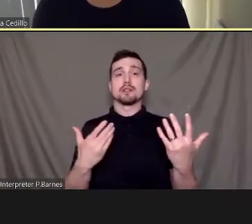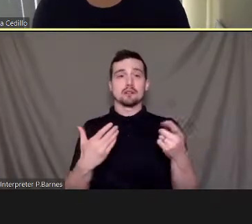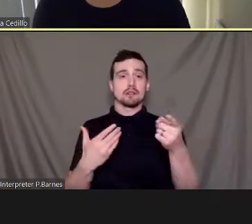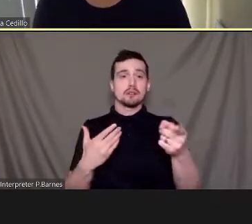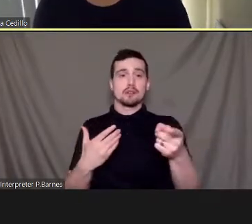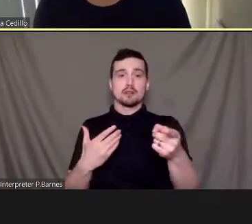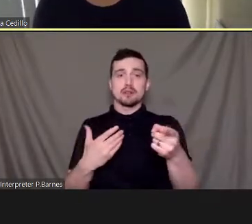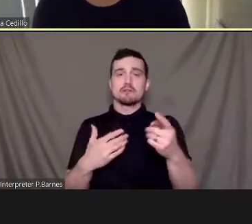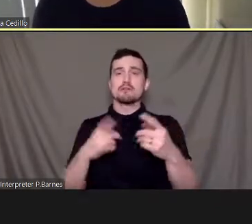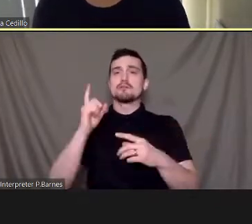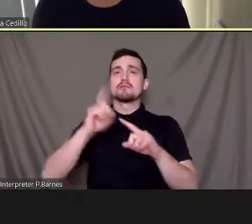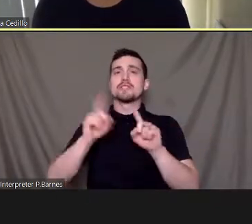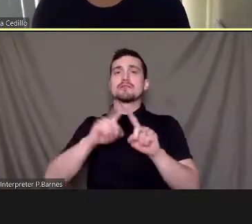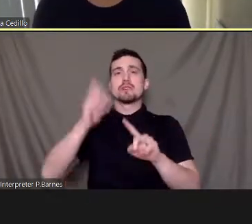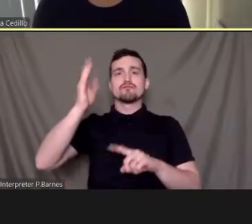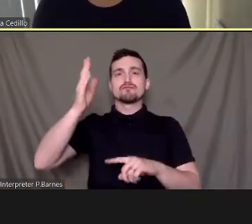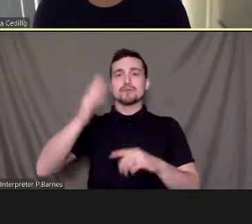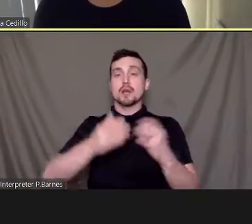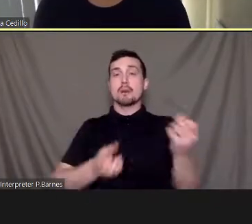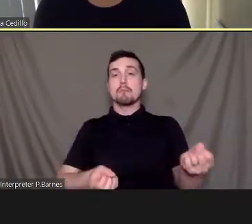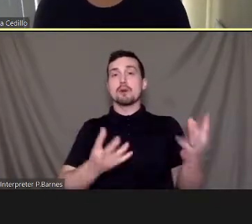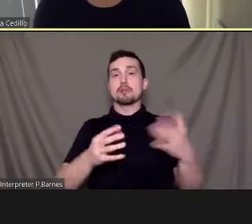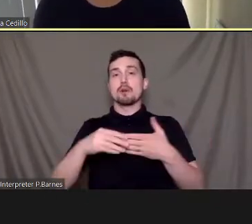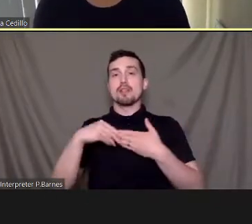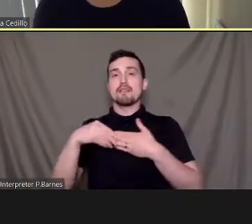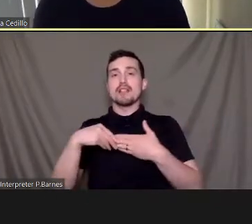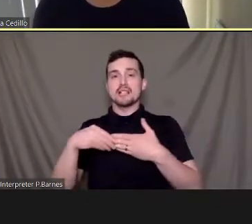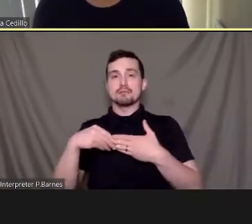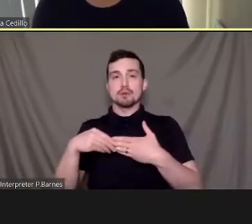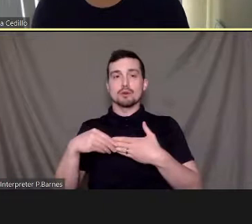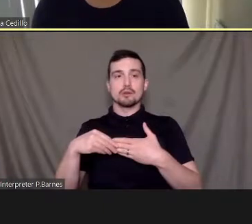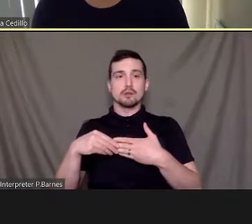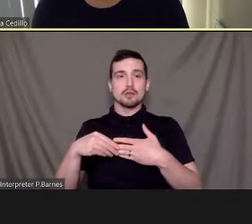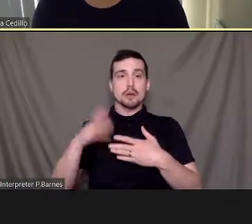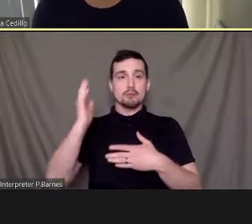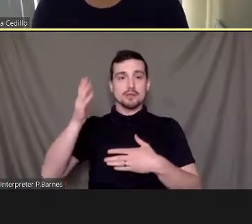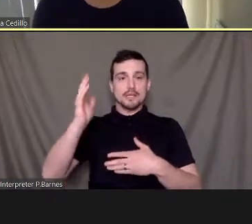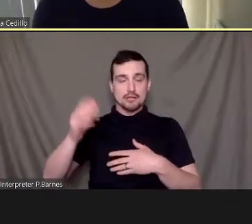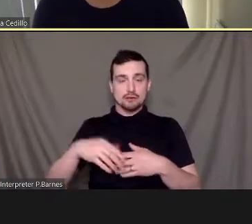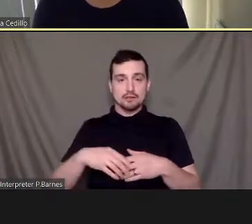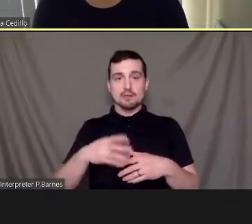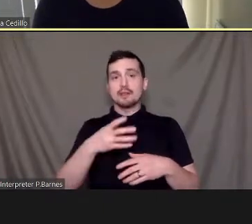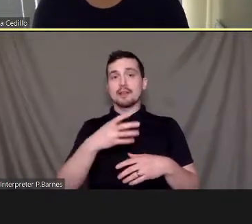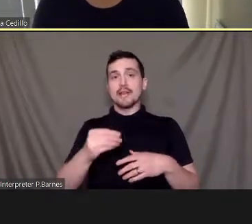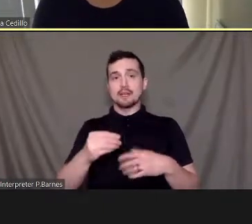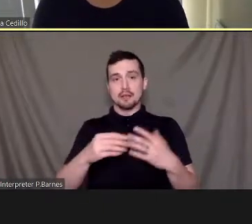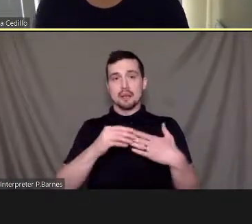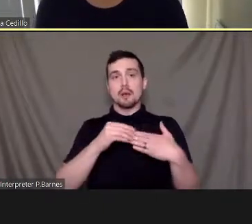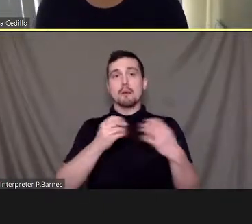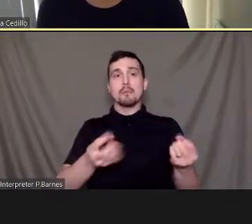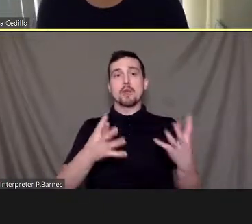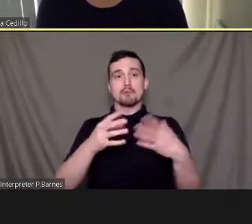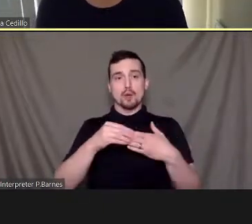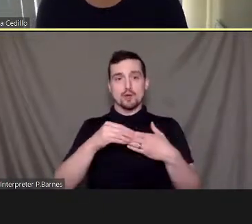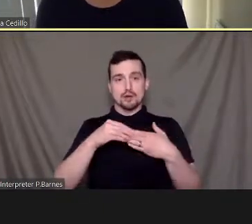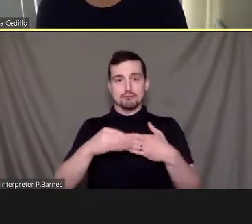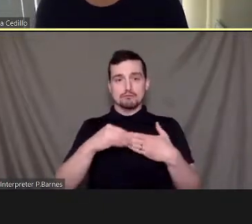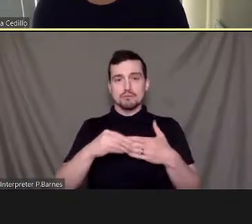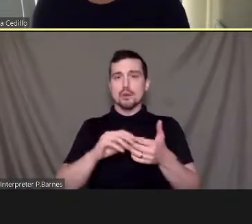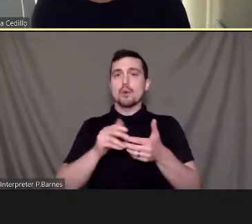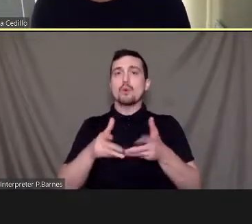presentation, multiple flexible methods of expression and of gaining skills, and multiple and flexible ways to